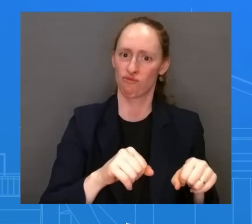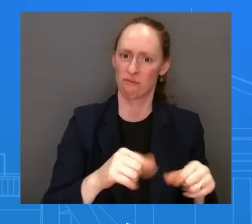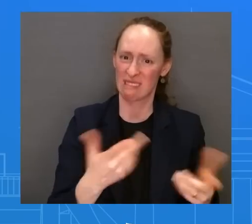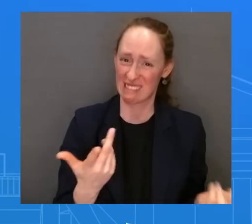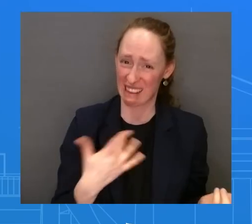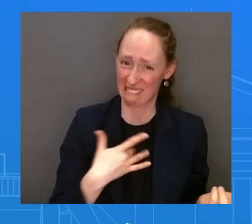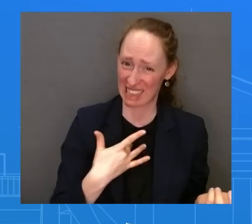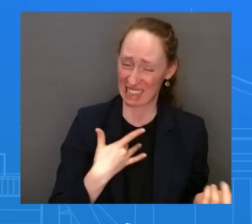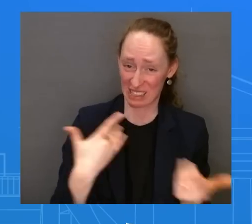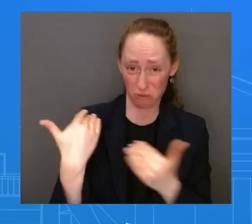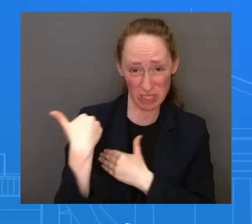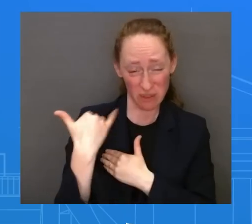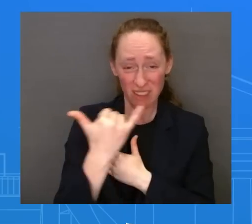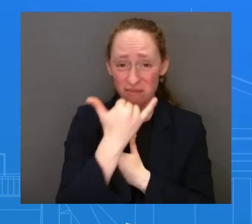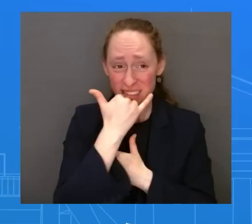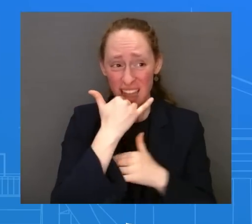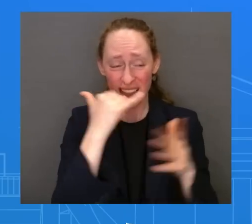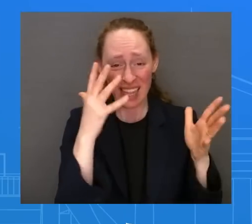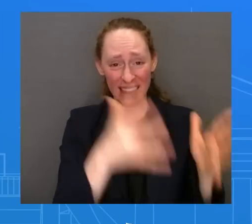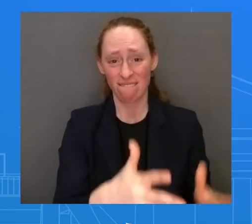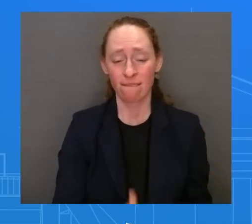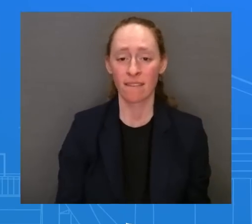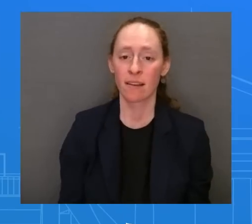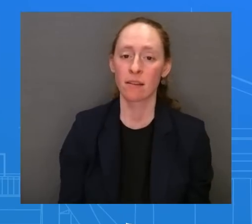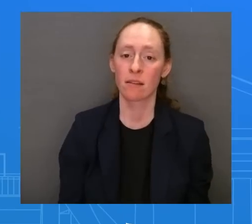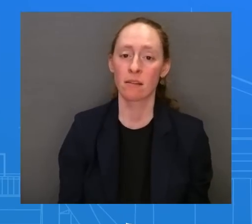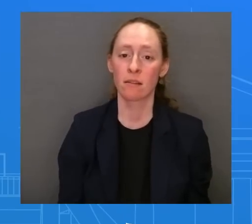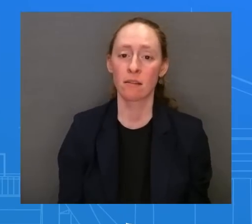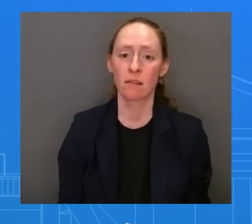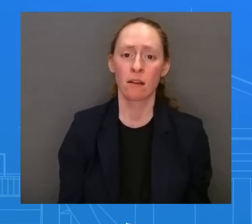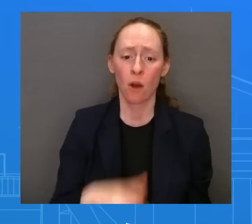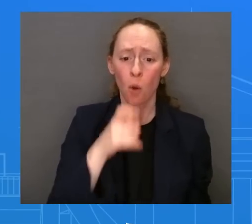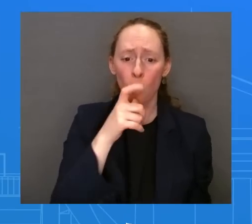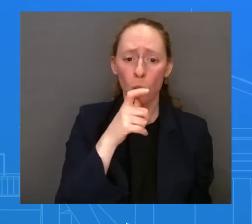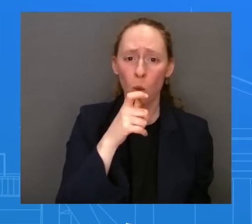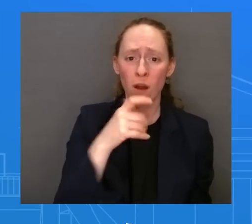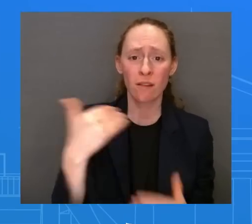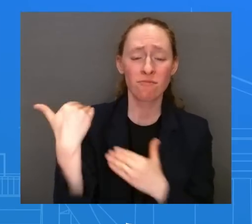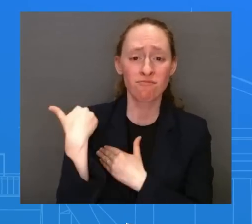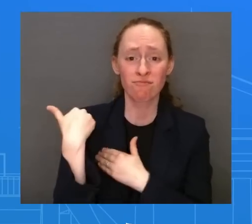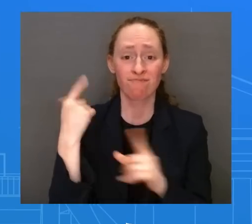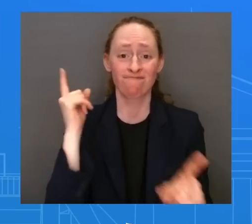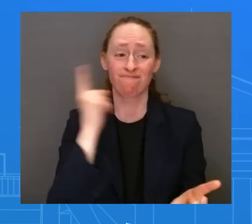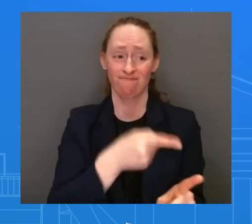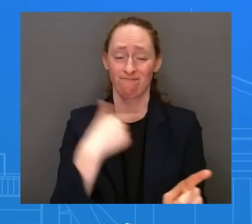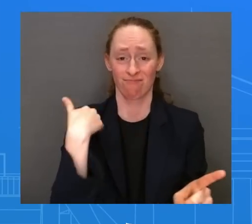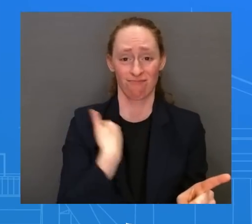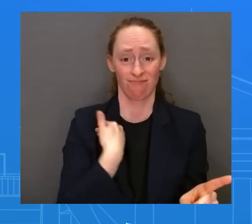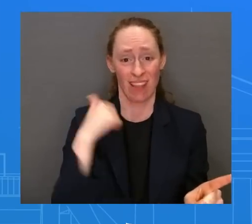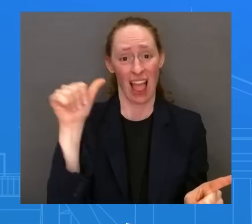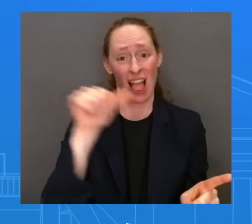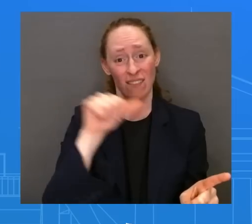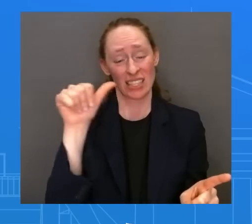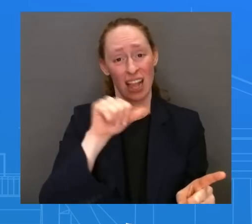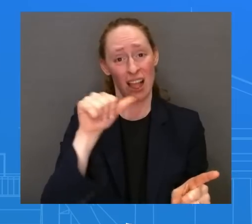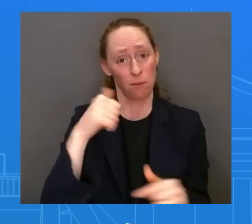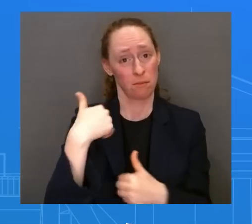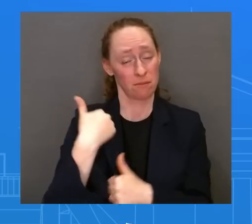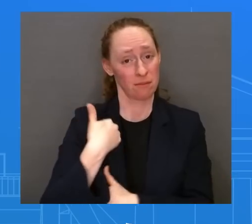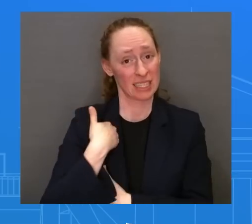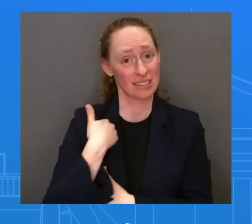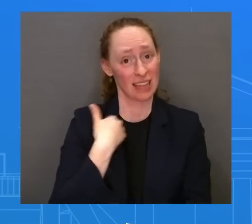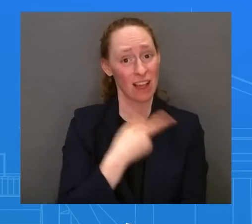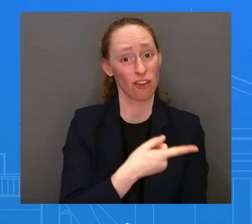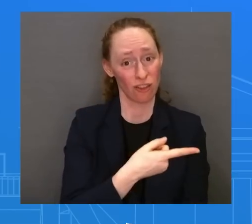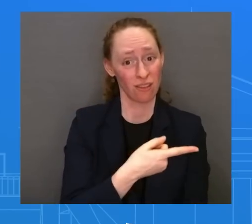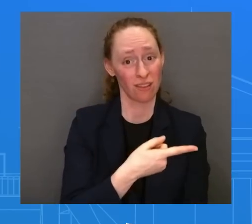equipment the Afghans because you know why it was their equipment first of all I don't believe the numbers accurate but let's